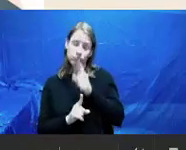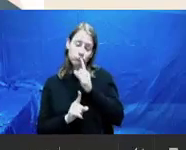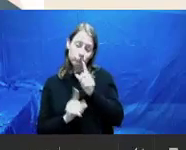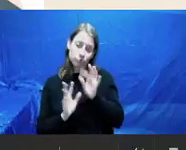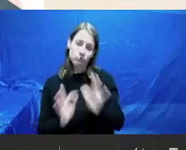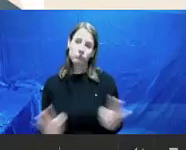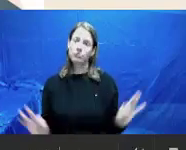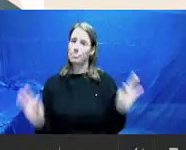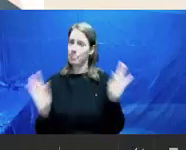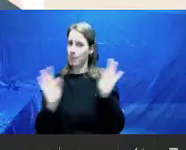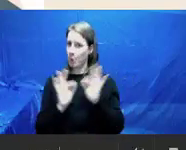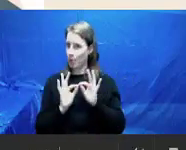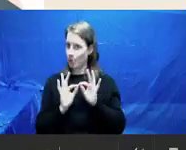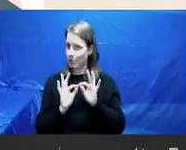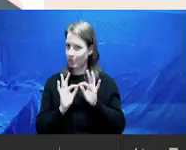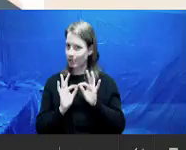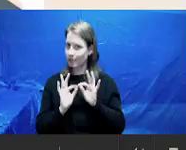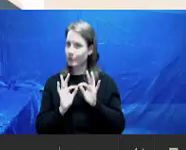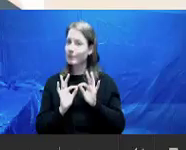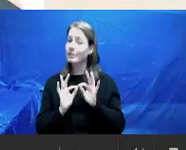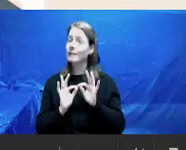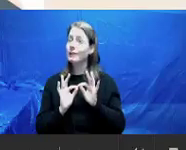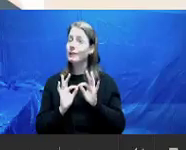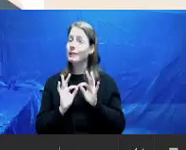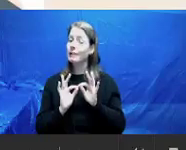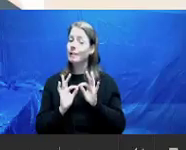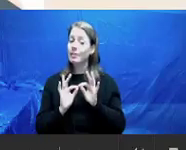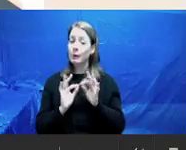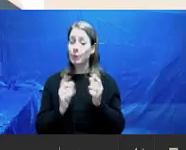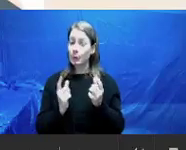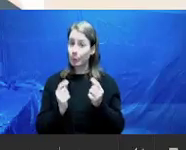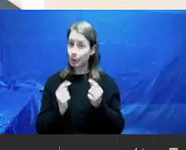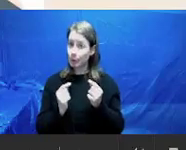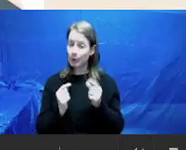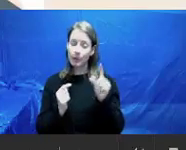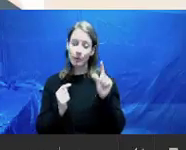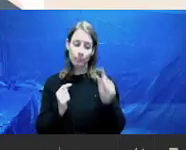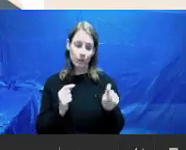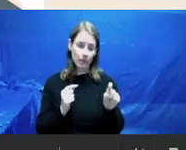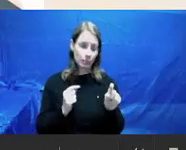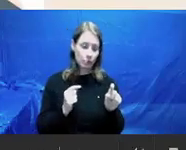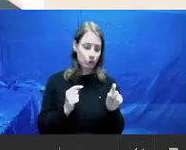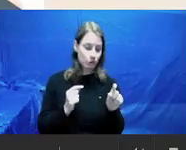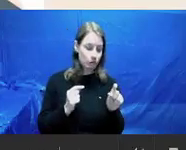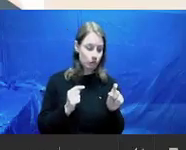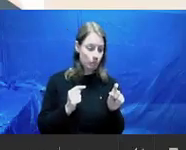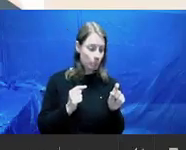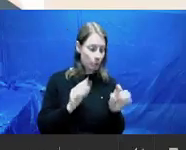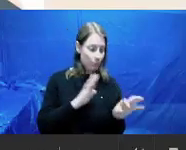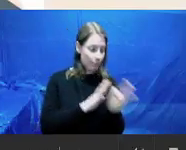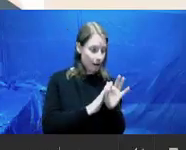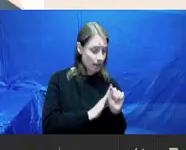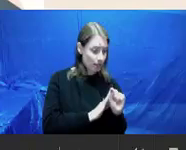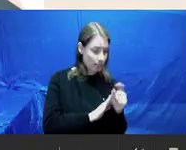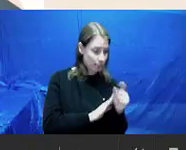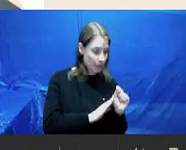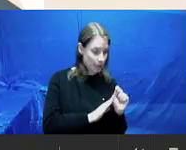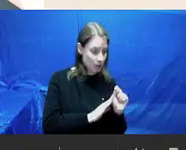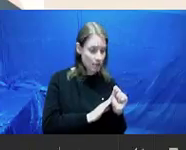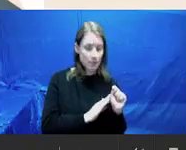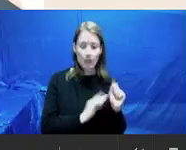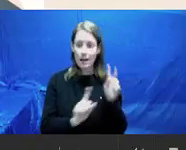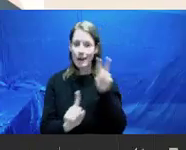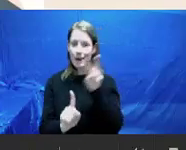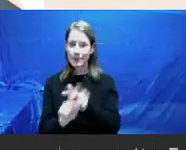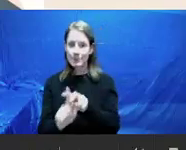that the task that he or she is asking the student to do with that text is a really good match. And in just a